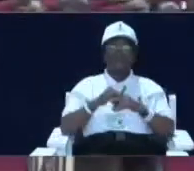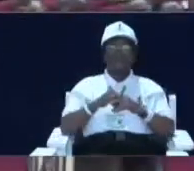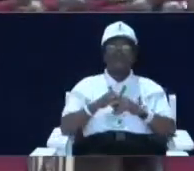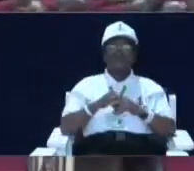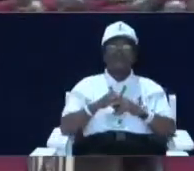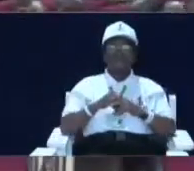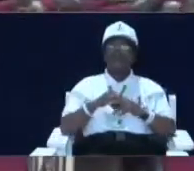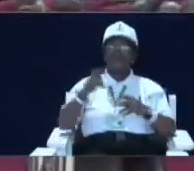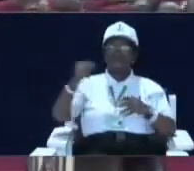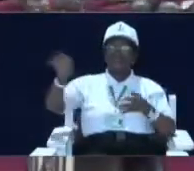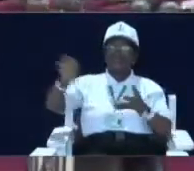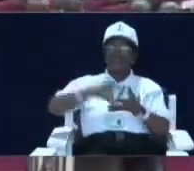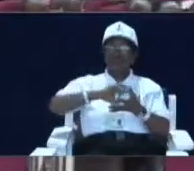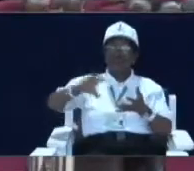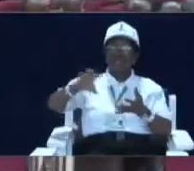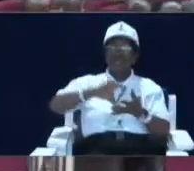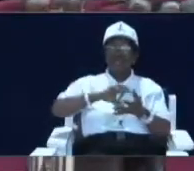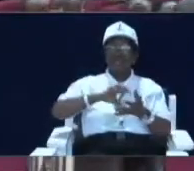The choir,